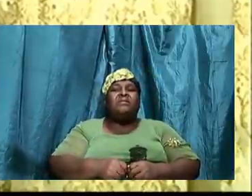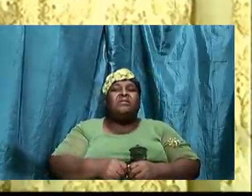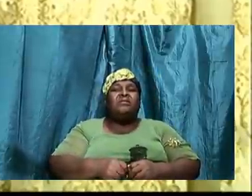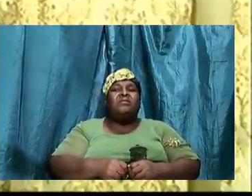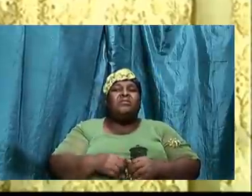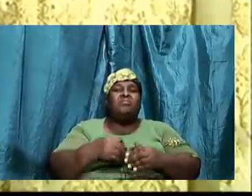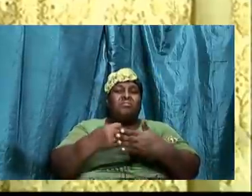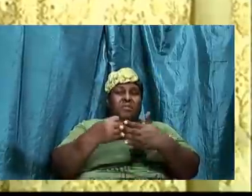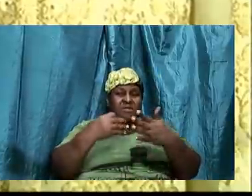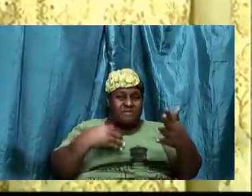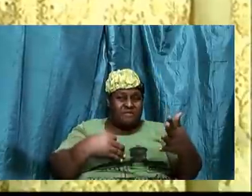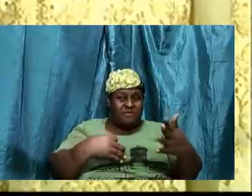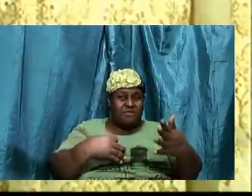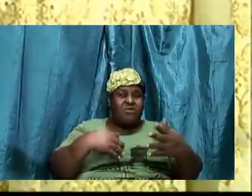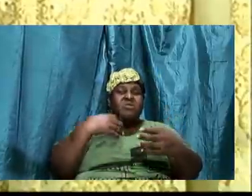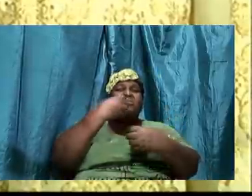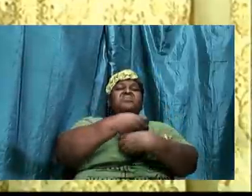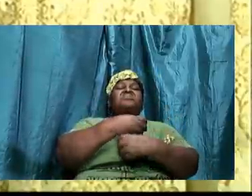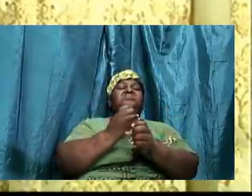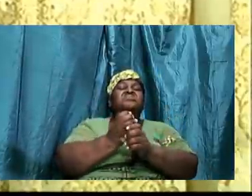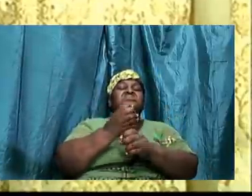before the creation